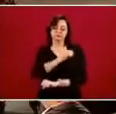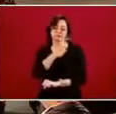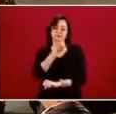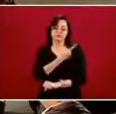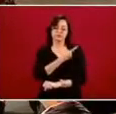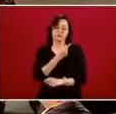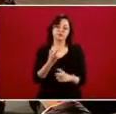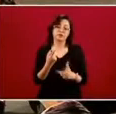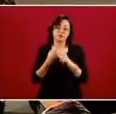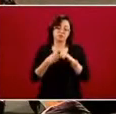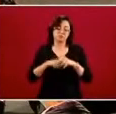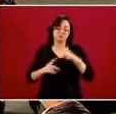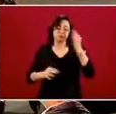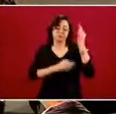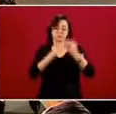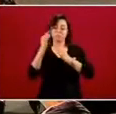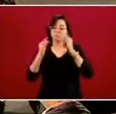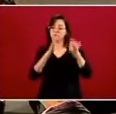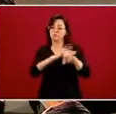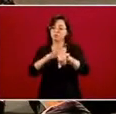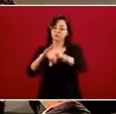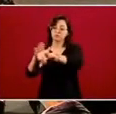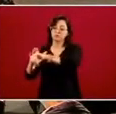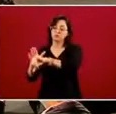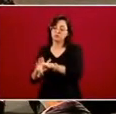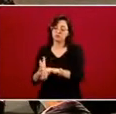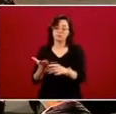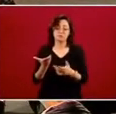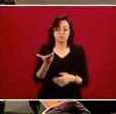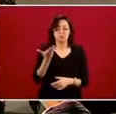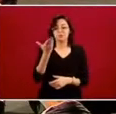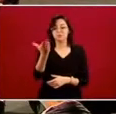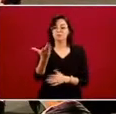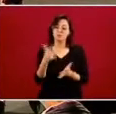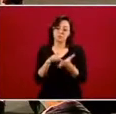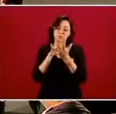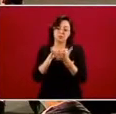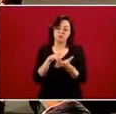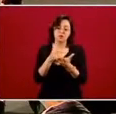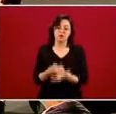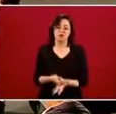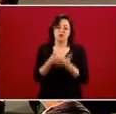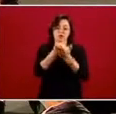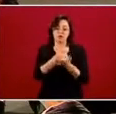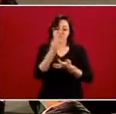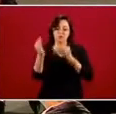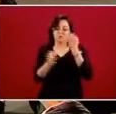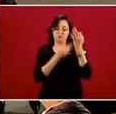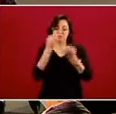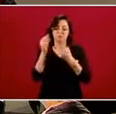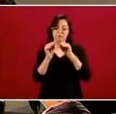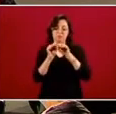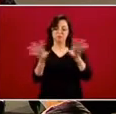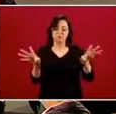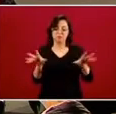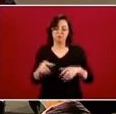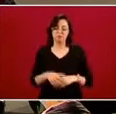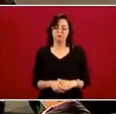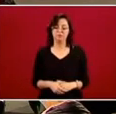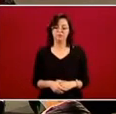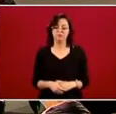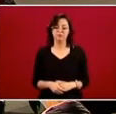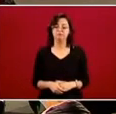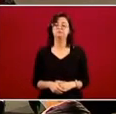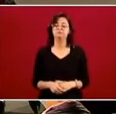frames, and that's why we are launching this national recruitment program. We ask for your help